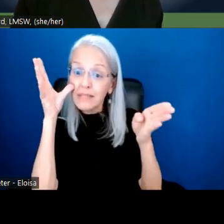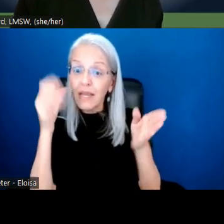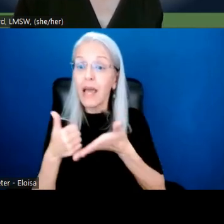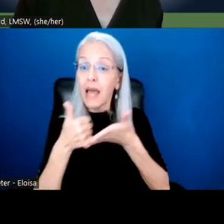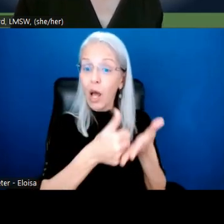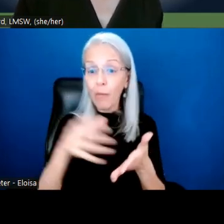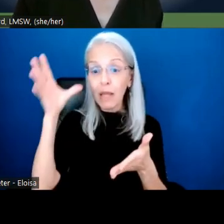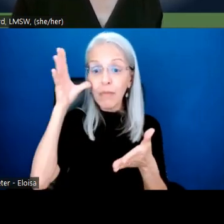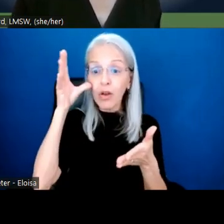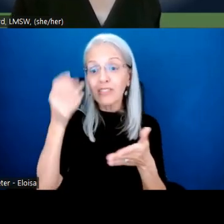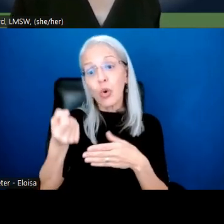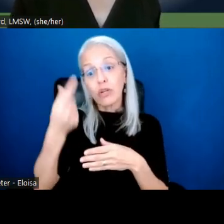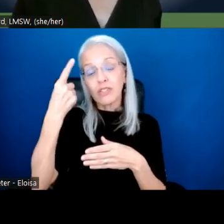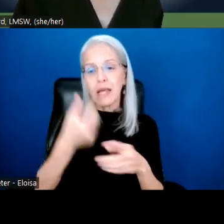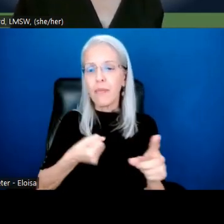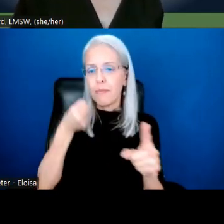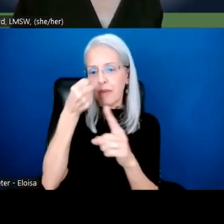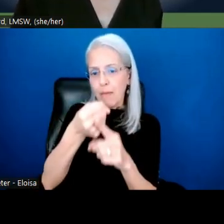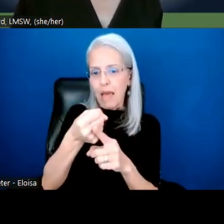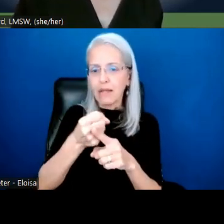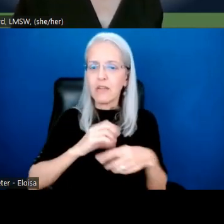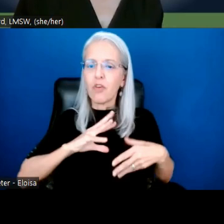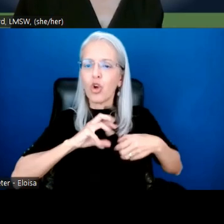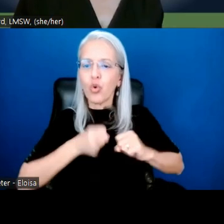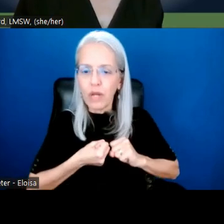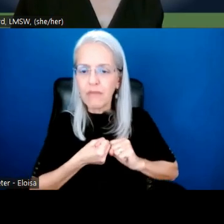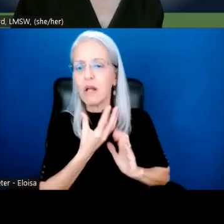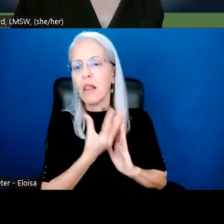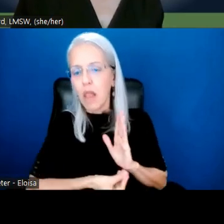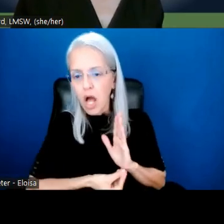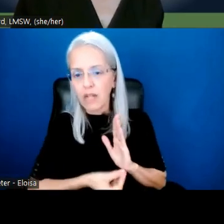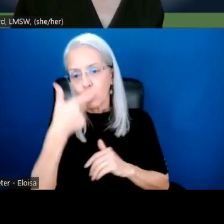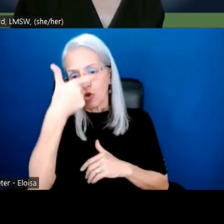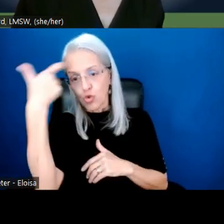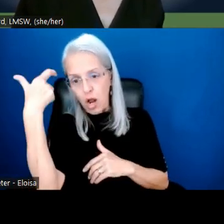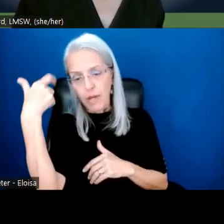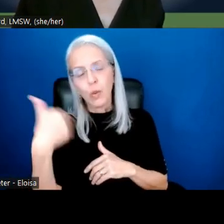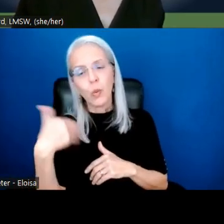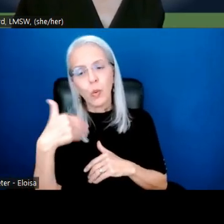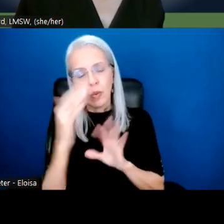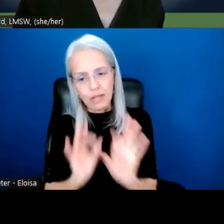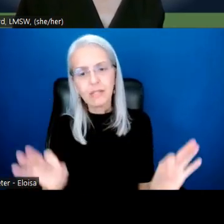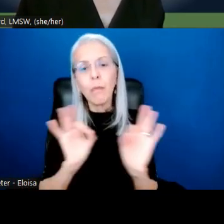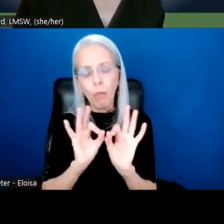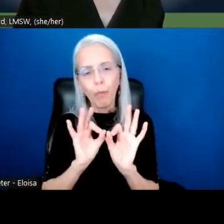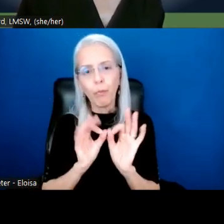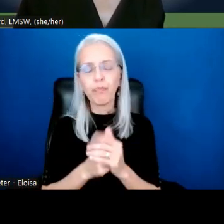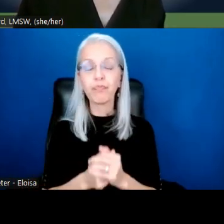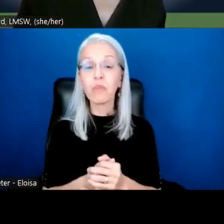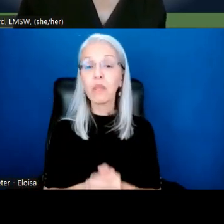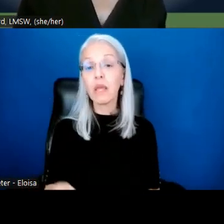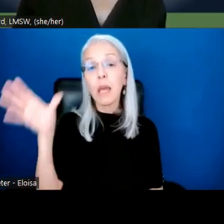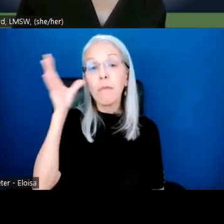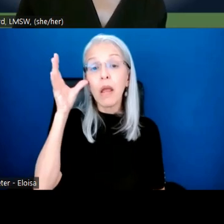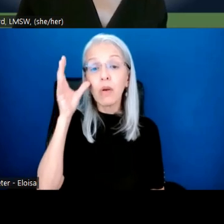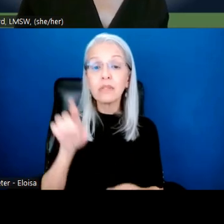to understand the impact of grief, loss, and trauma. So core. Parents